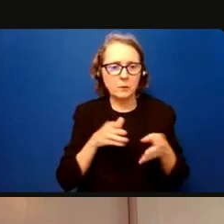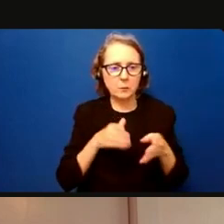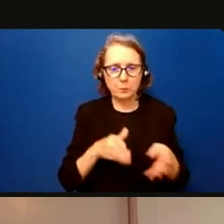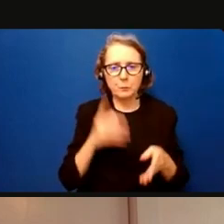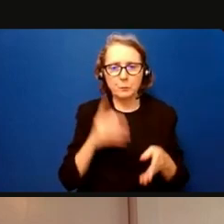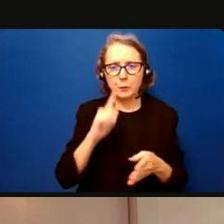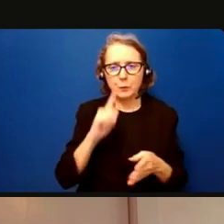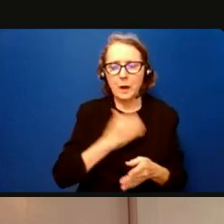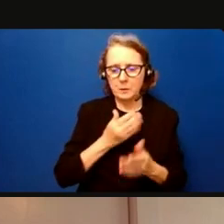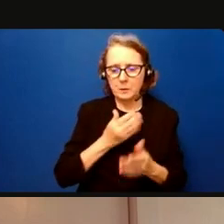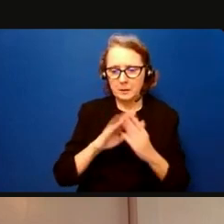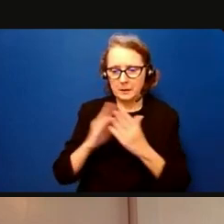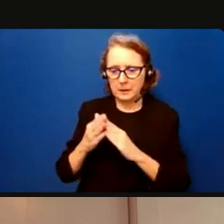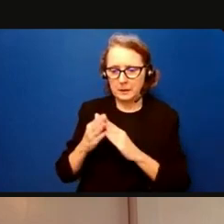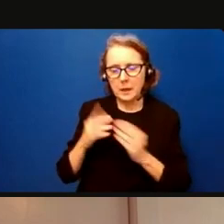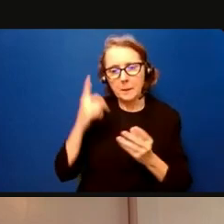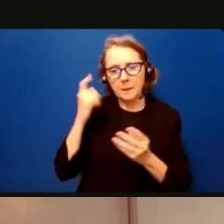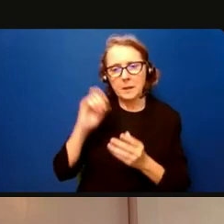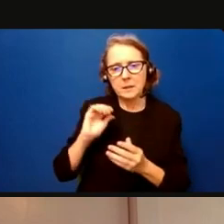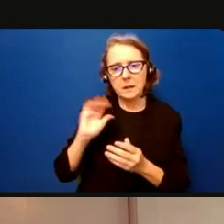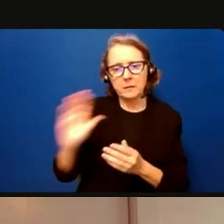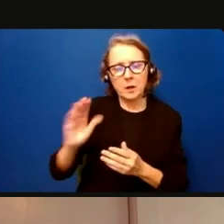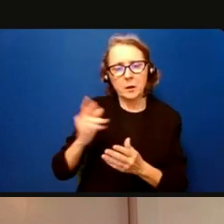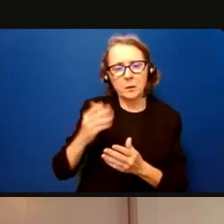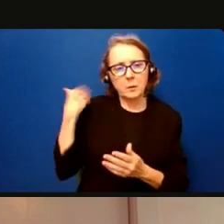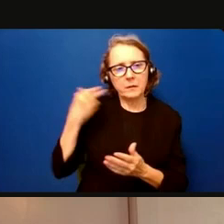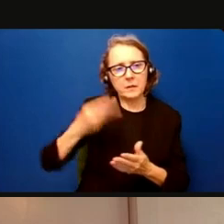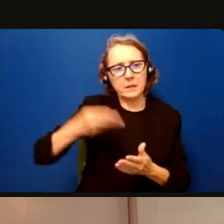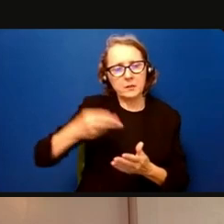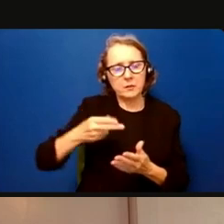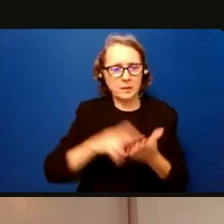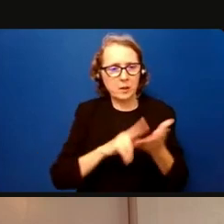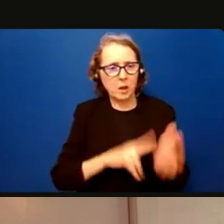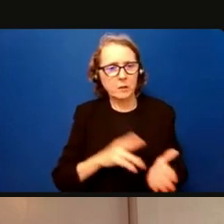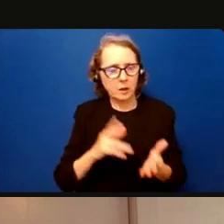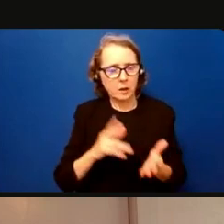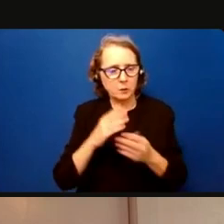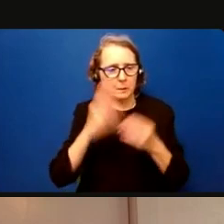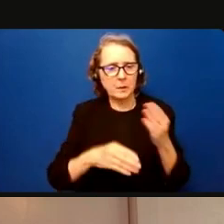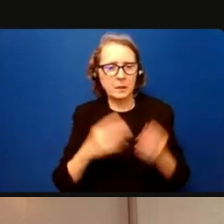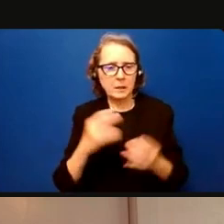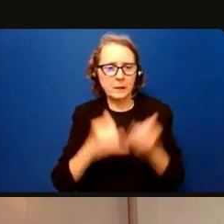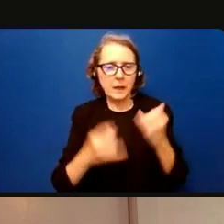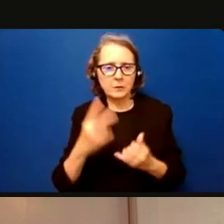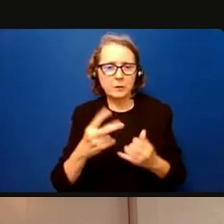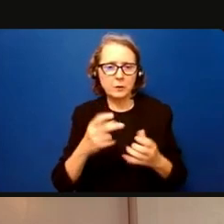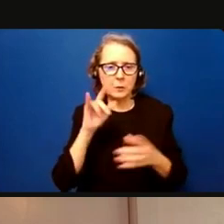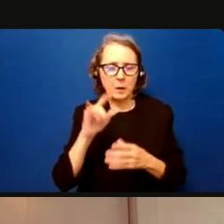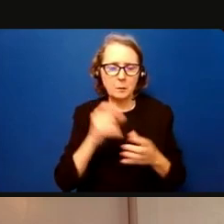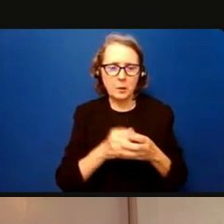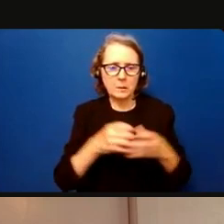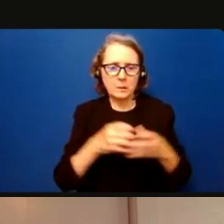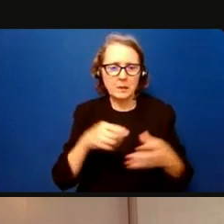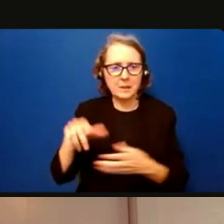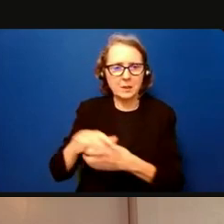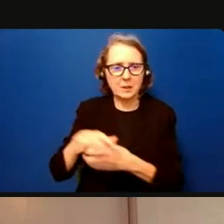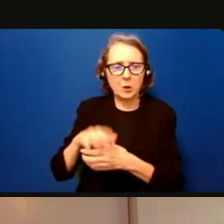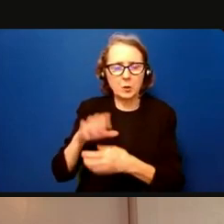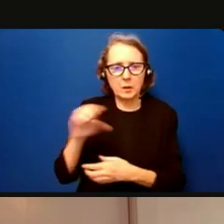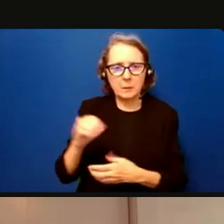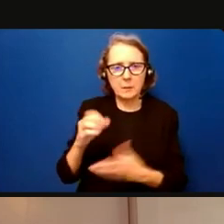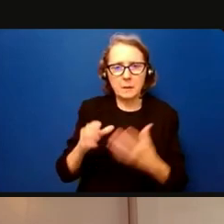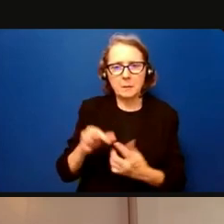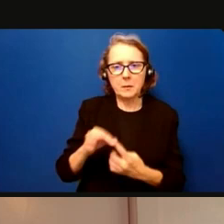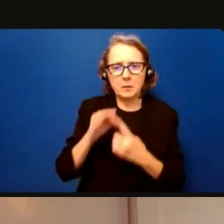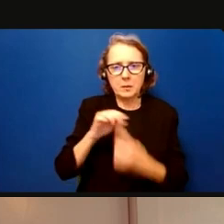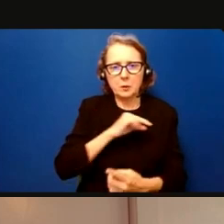city. Given their previous history as the contractor who completed the last two airport expansions, this local company may be uniquely qualified